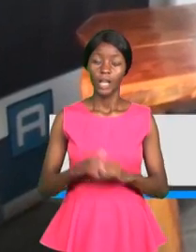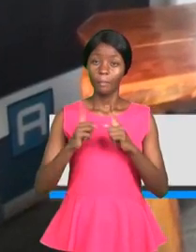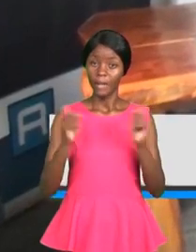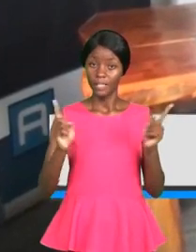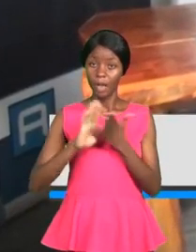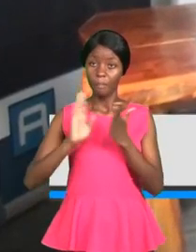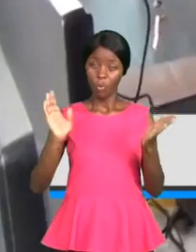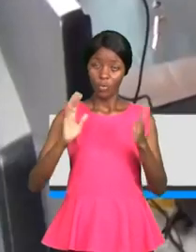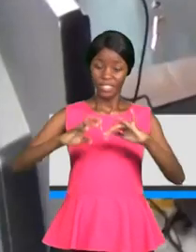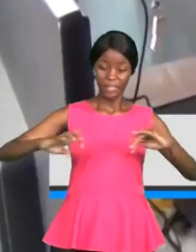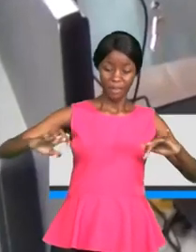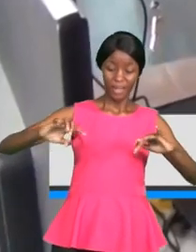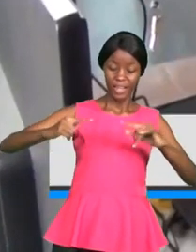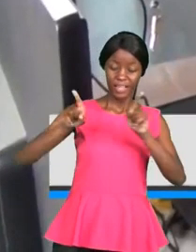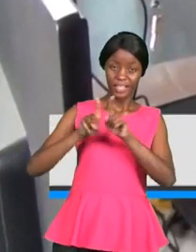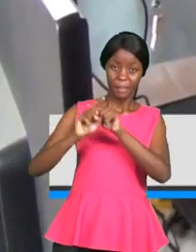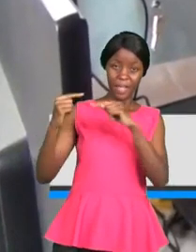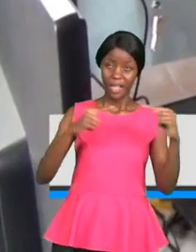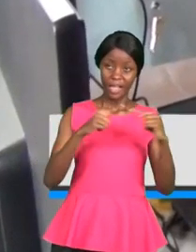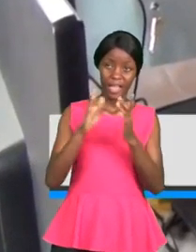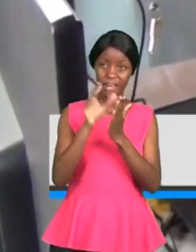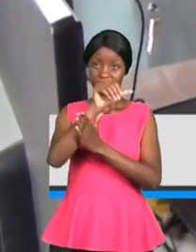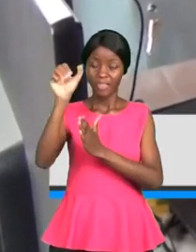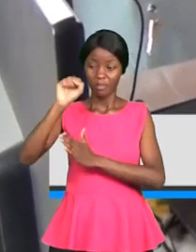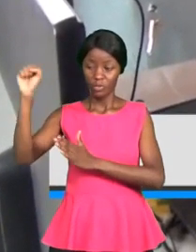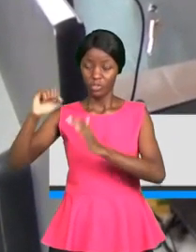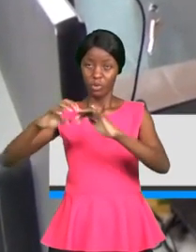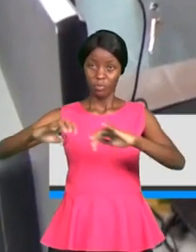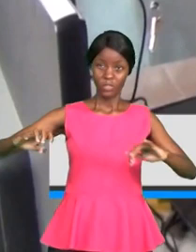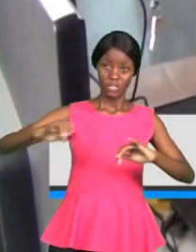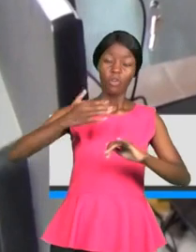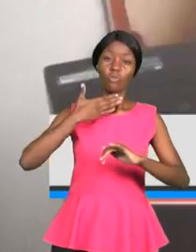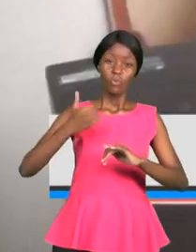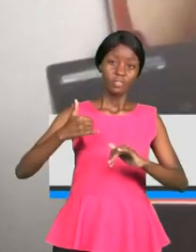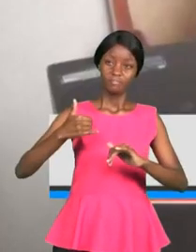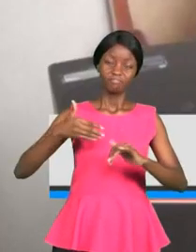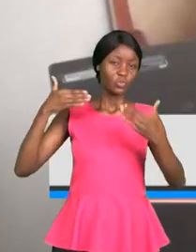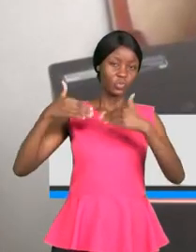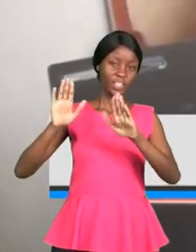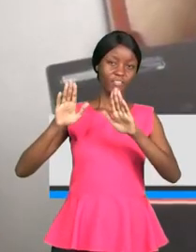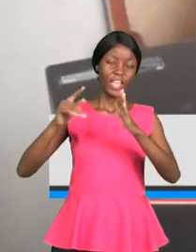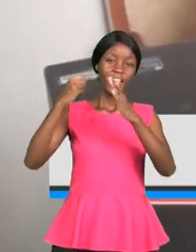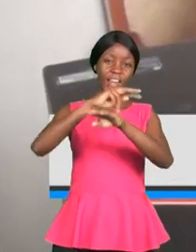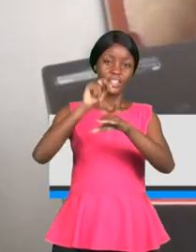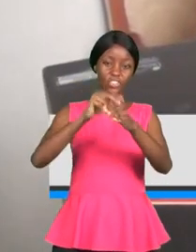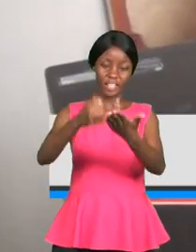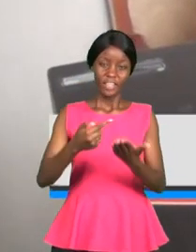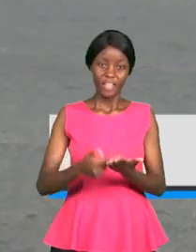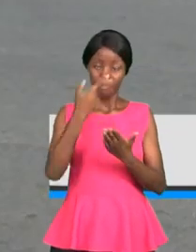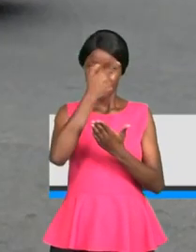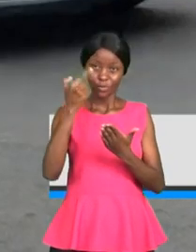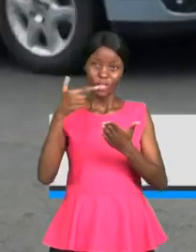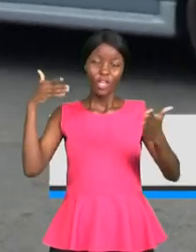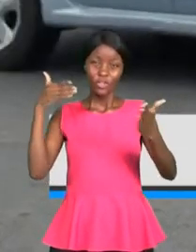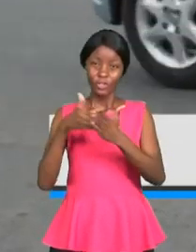of the separatists, along with a major part of the political opposition, have decided to boycott the national dialogue for lack of ceasefire